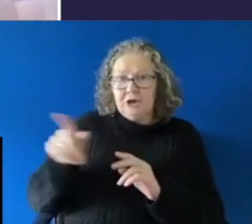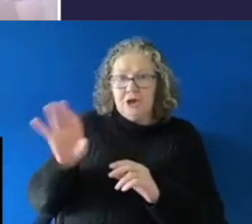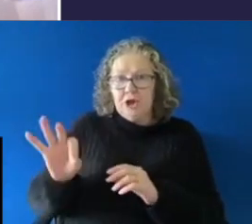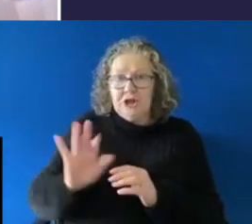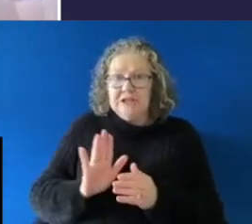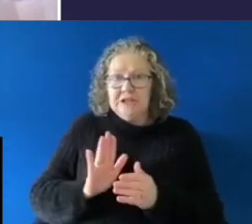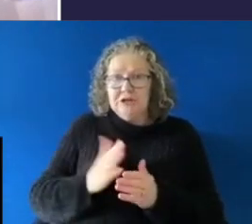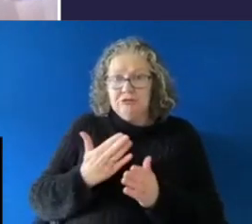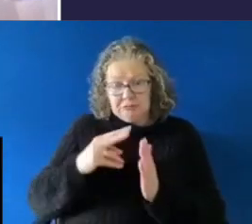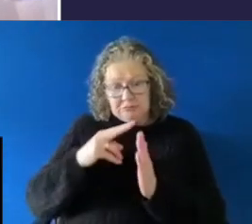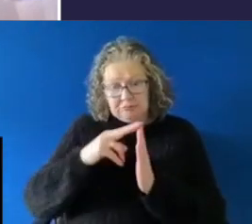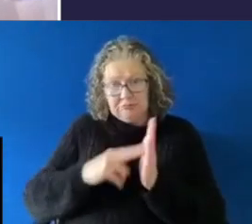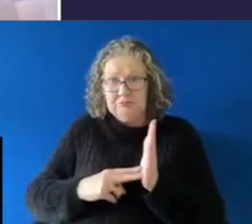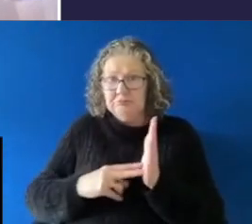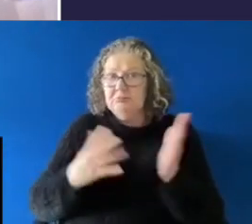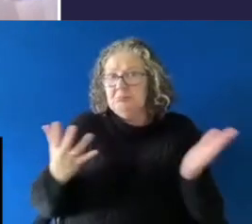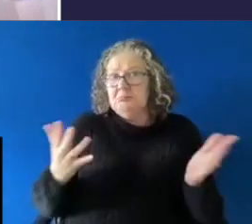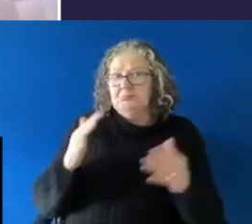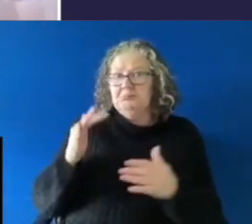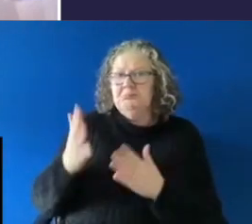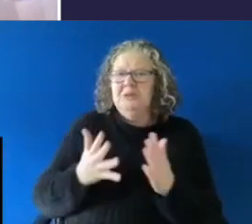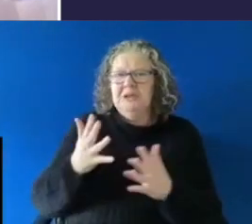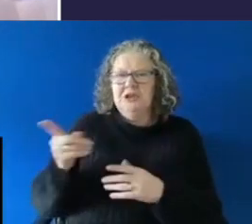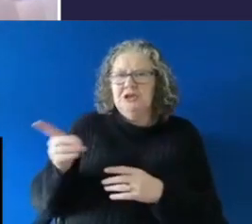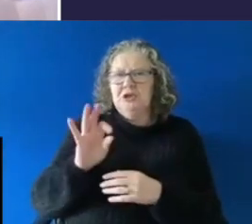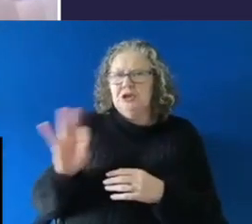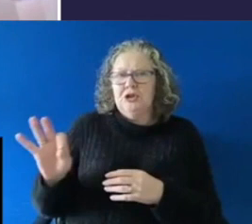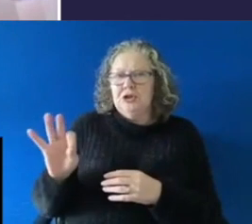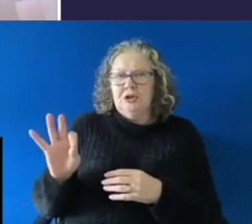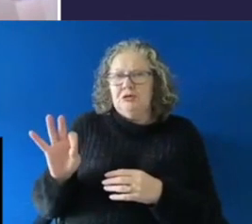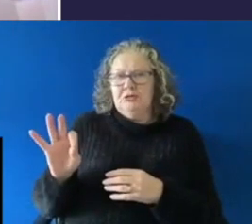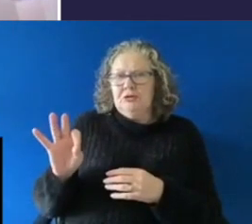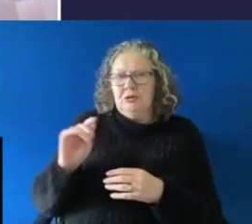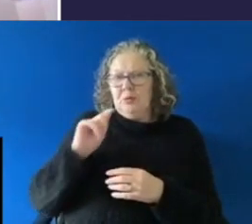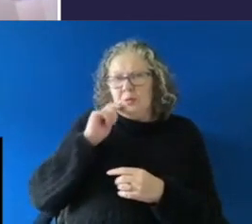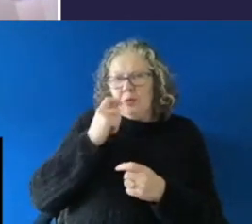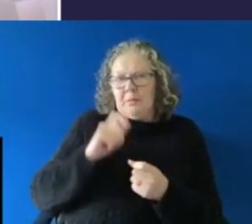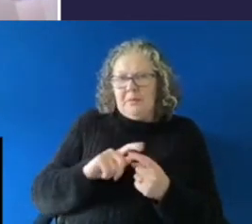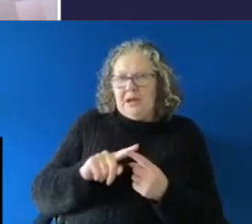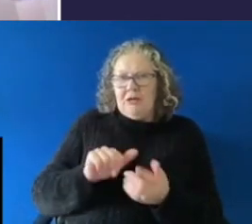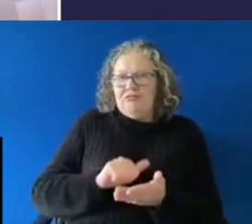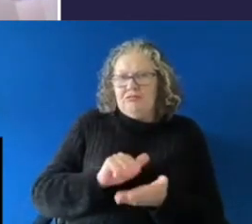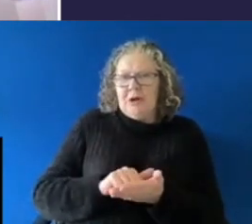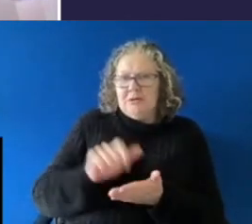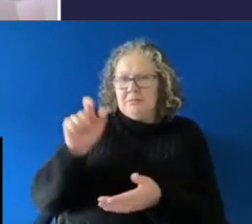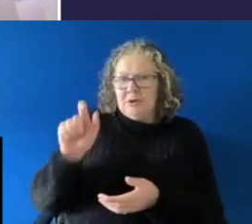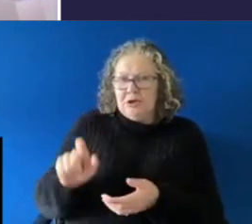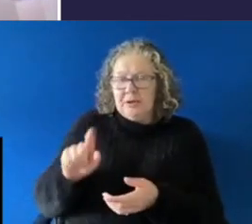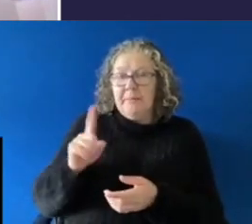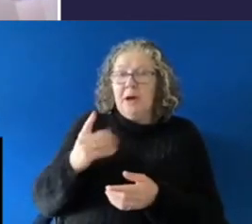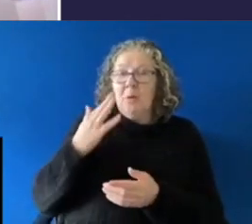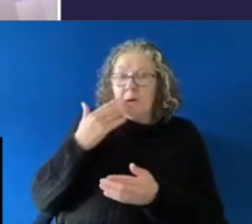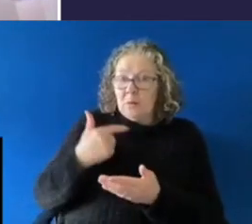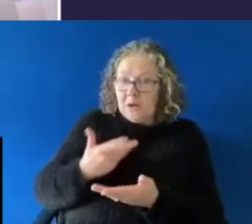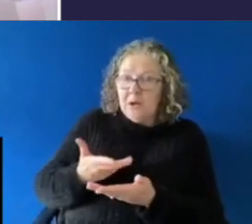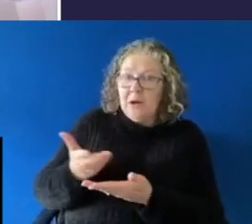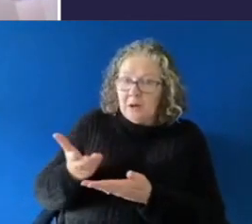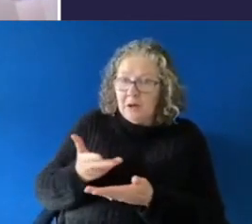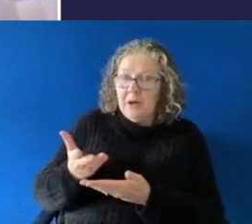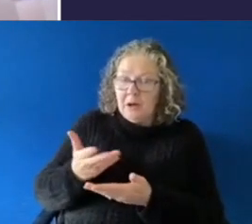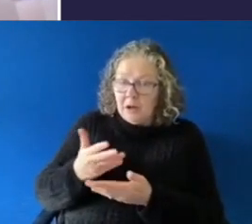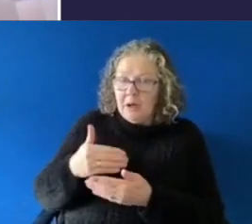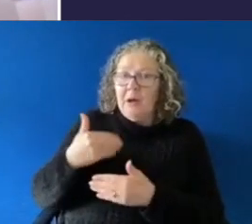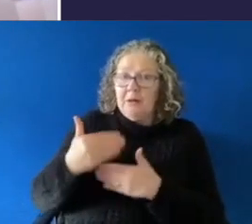through this, then, well, you're probably not going to be the right person. But once we have gone through the process